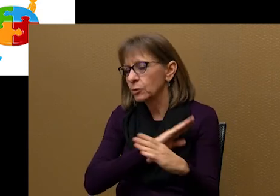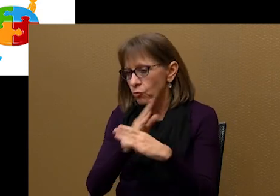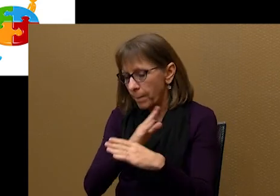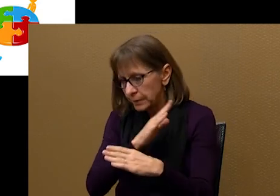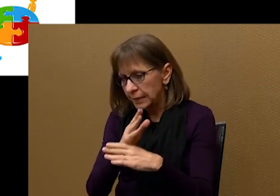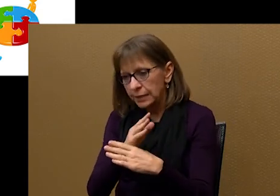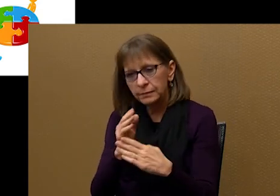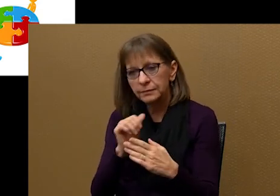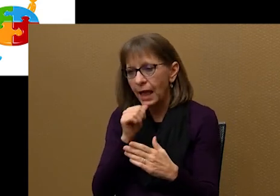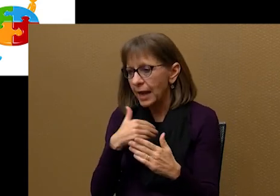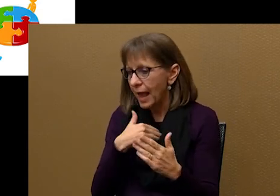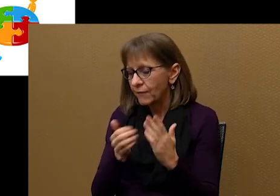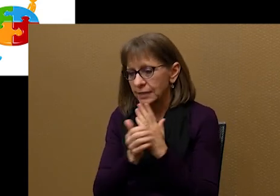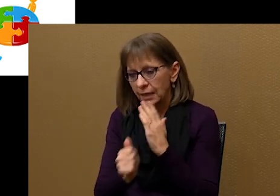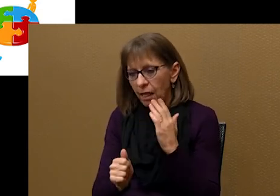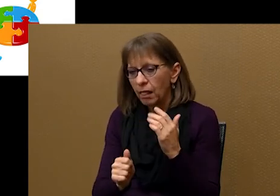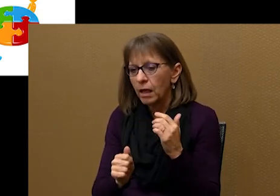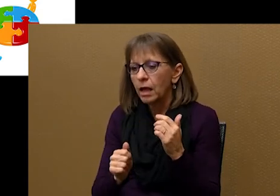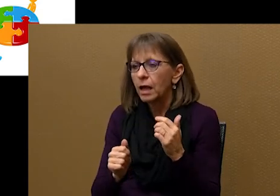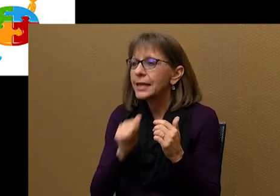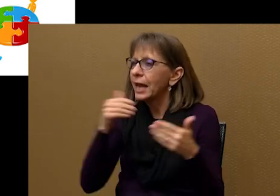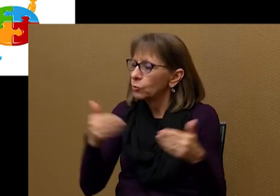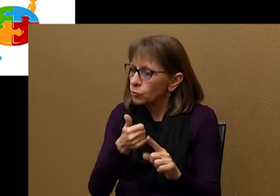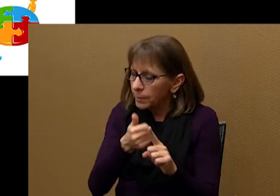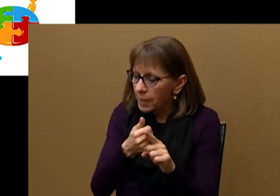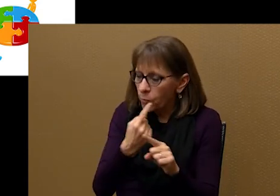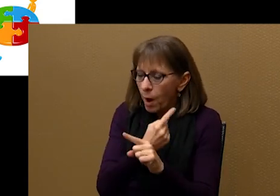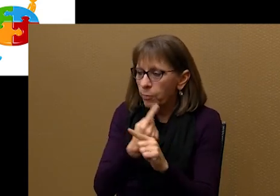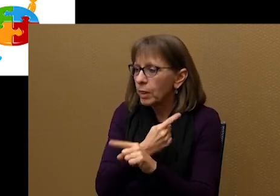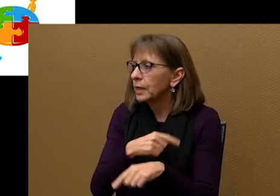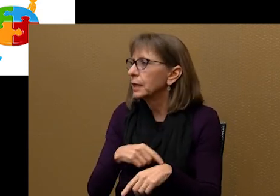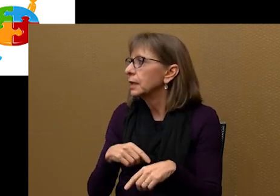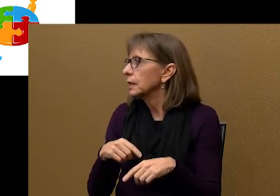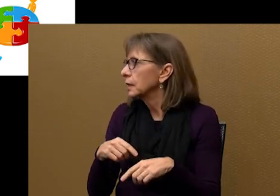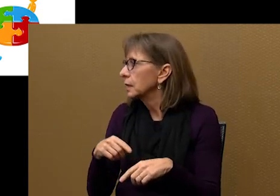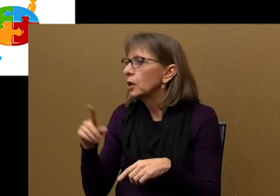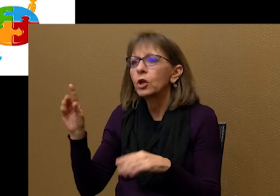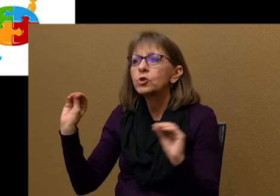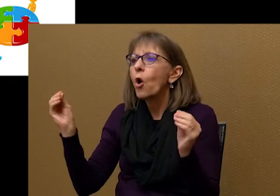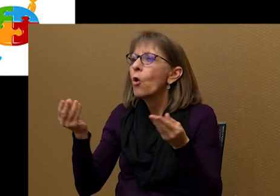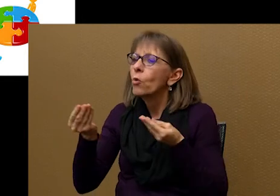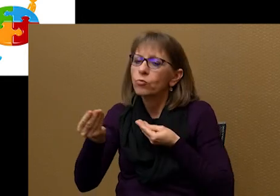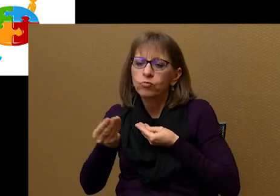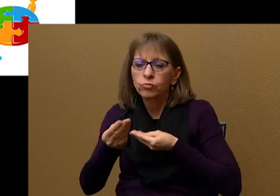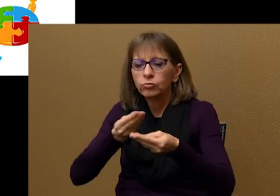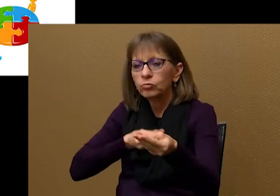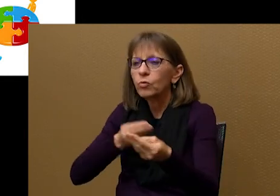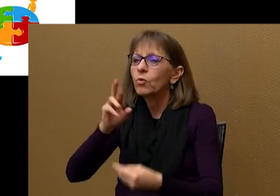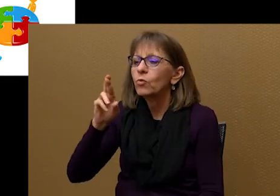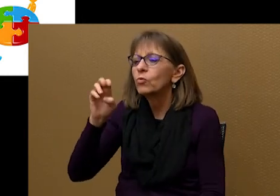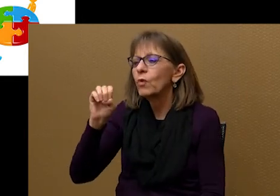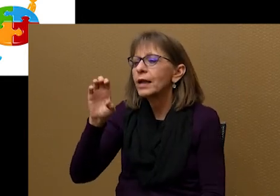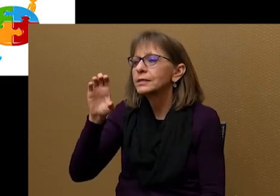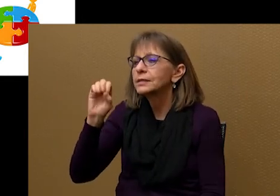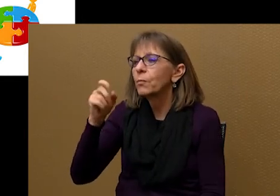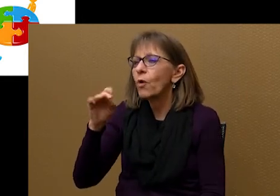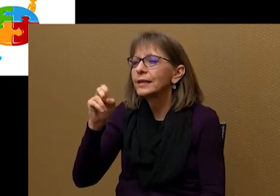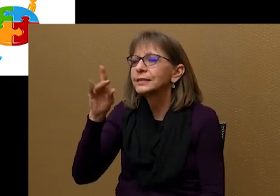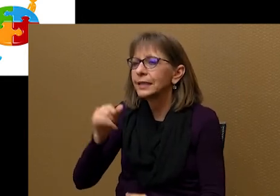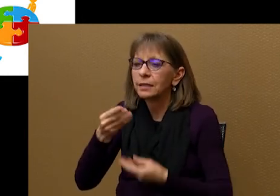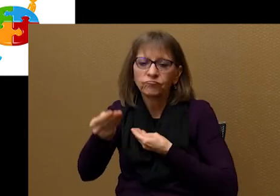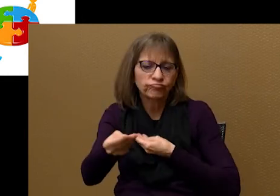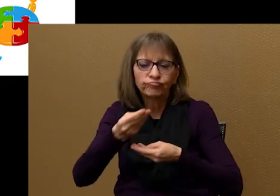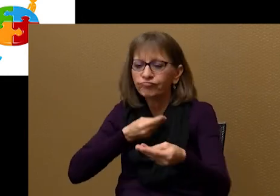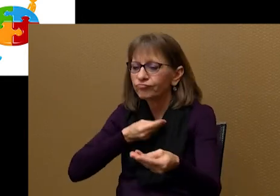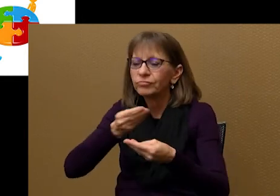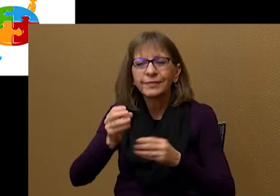interrupting. He's not introducing himself appropriately. He's not waiting. There's no communication process. None of that's going